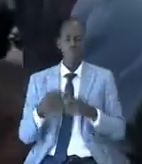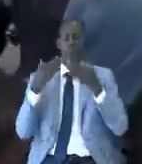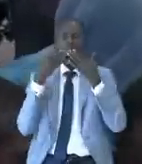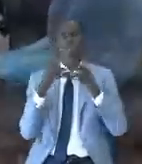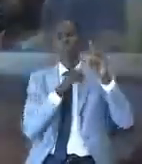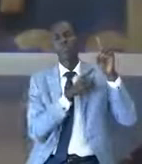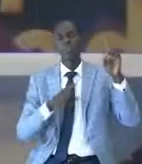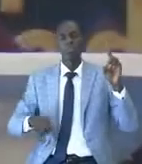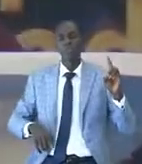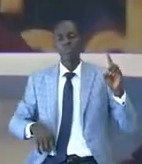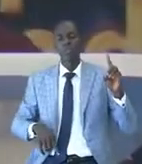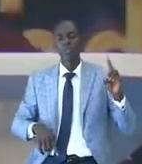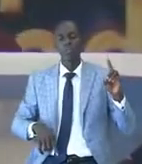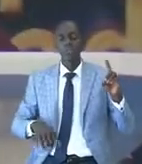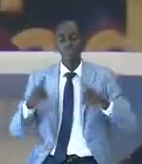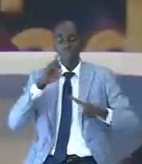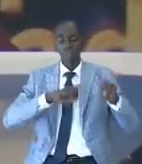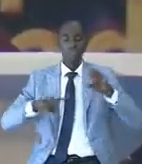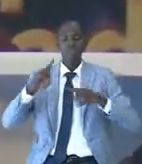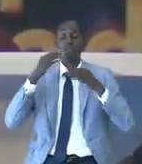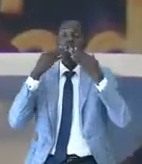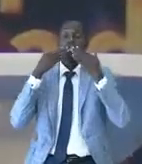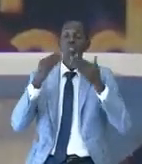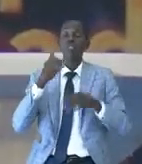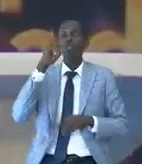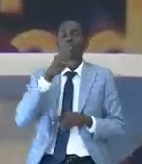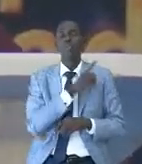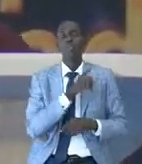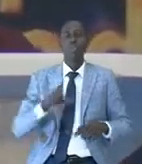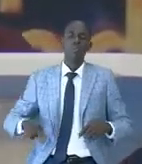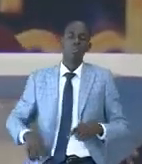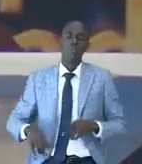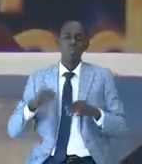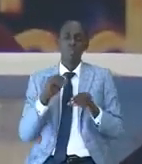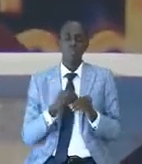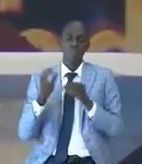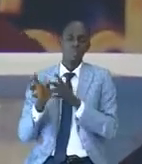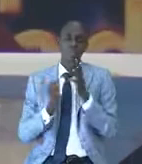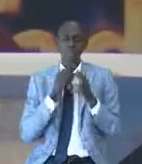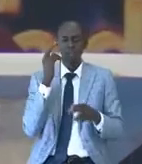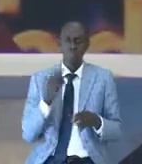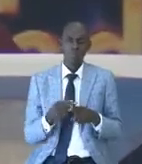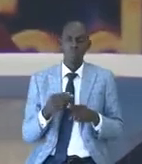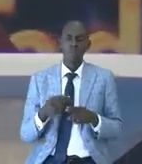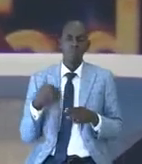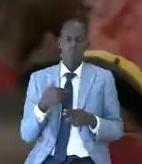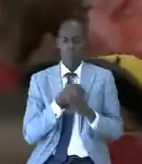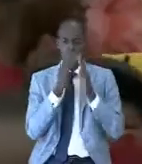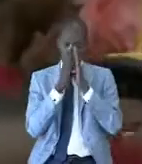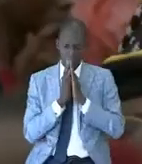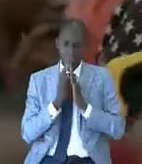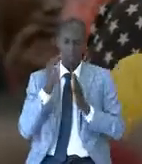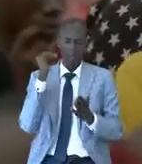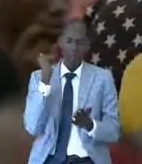you, Lord. Say thank you. Thank you, Lord. In Jesus' name, we